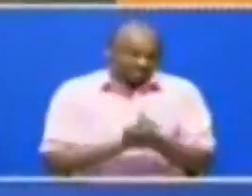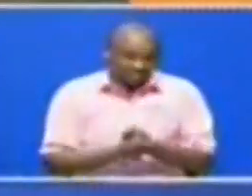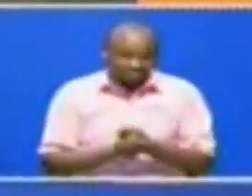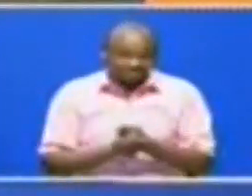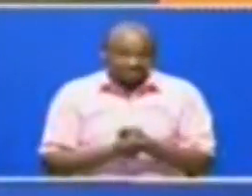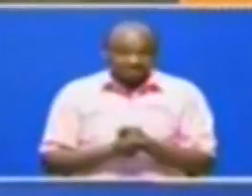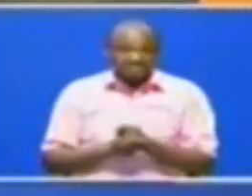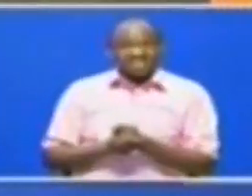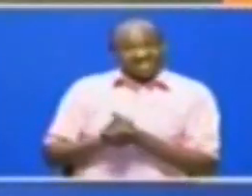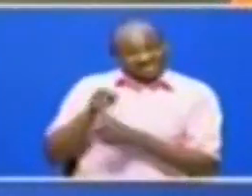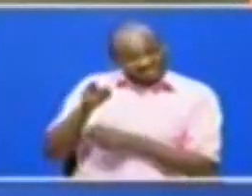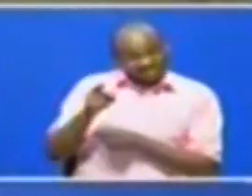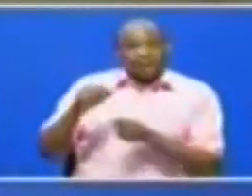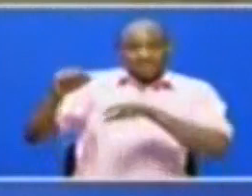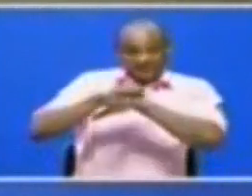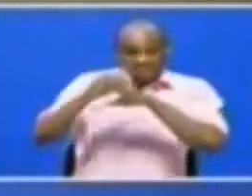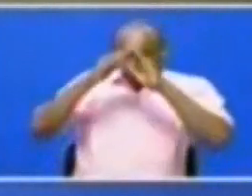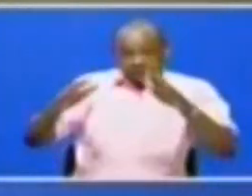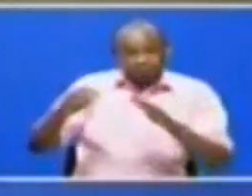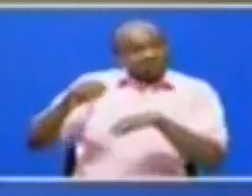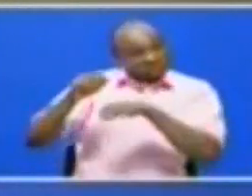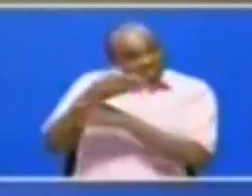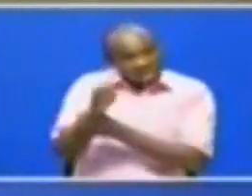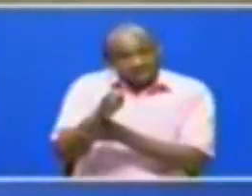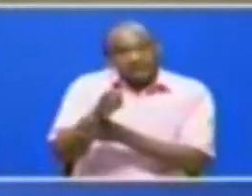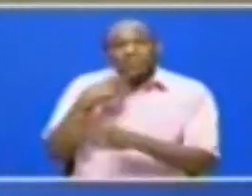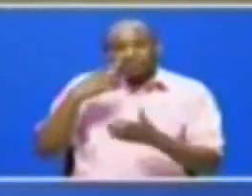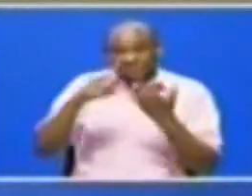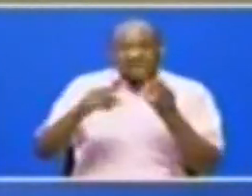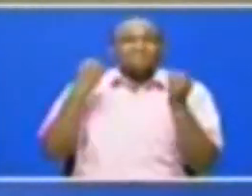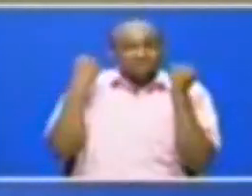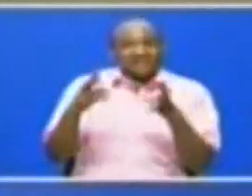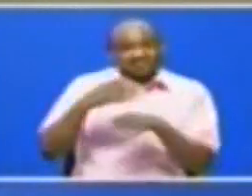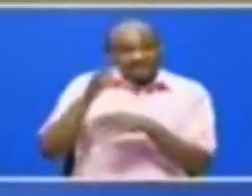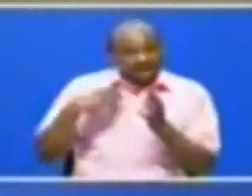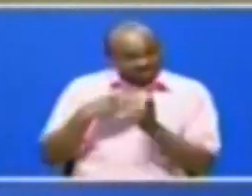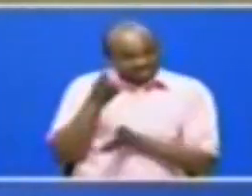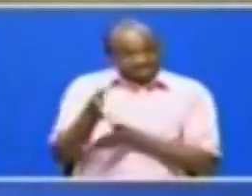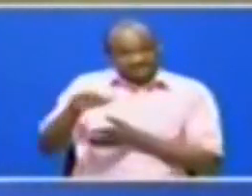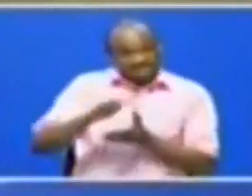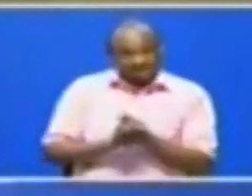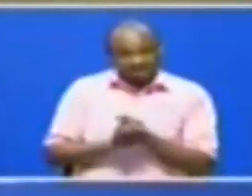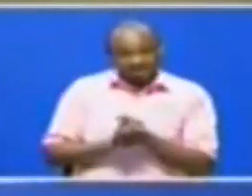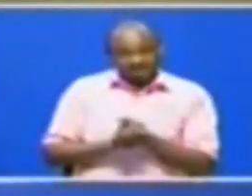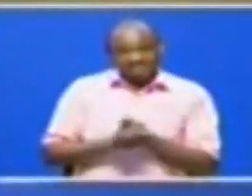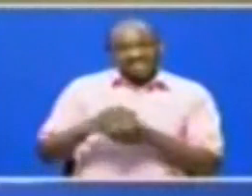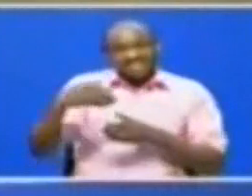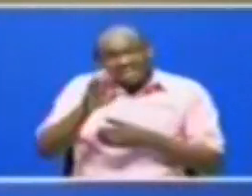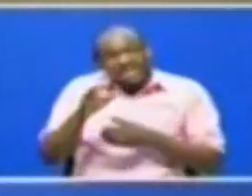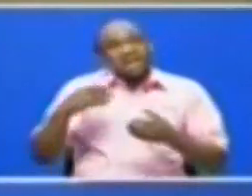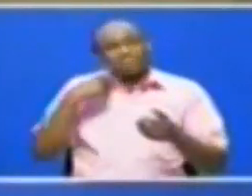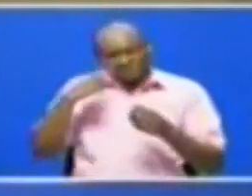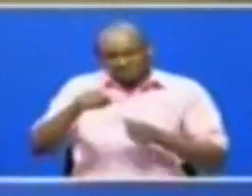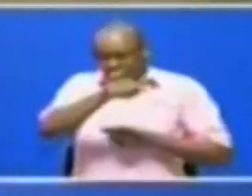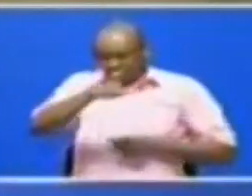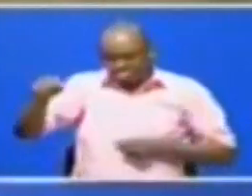This here is brown house snake, one of the estimated 100 snakes here at the snake park. But despite snakes being labeled as